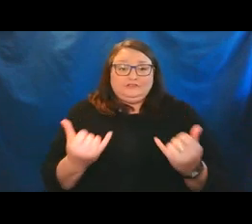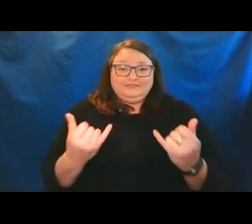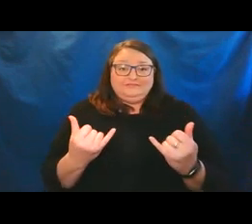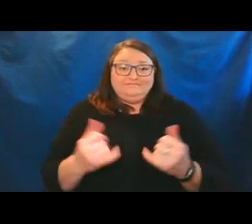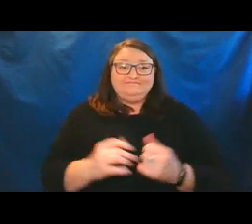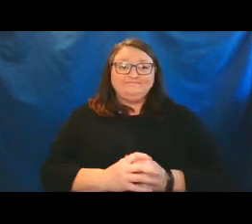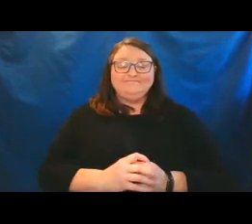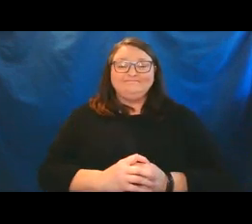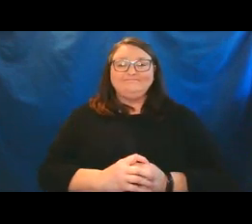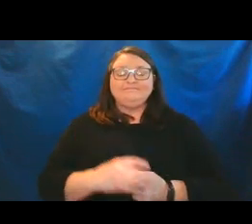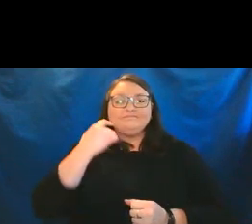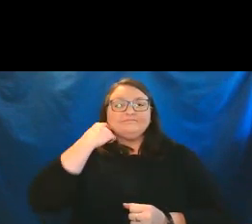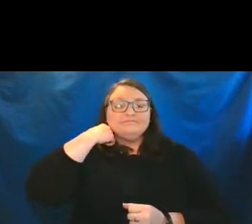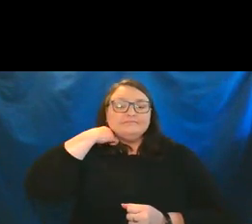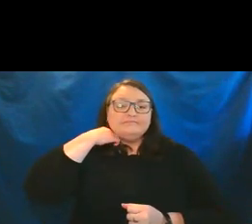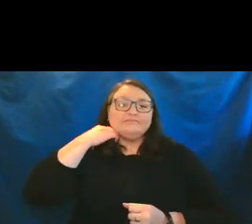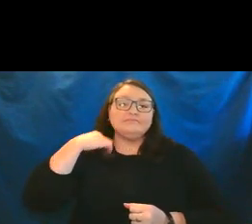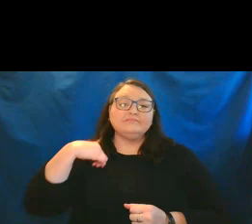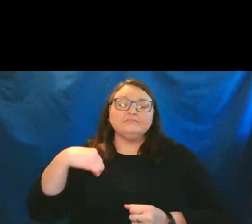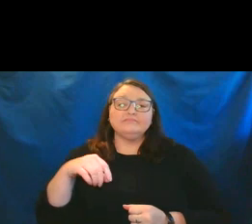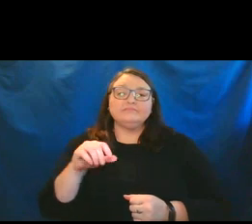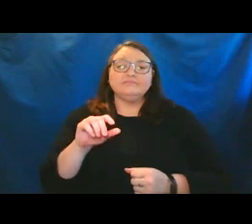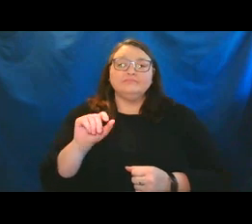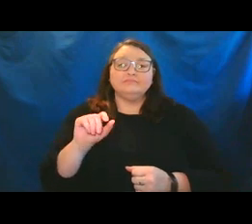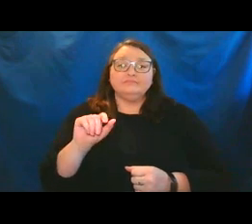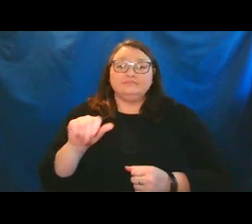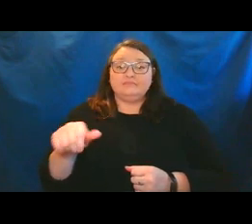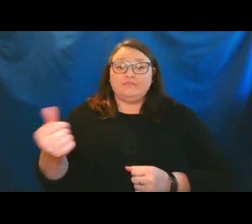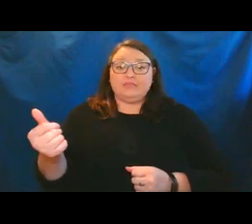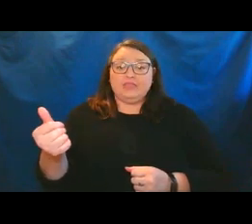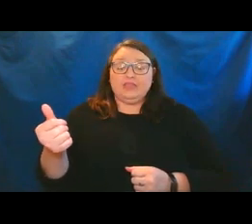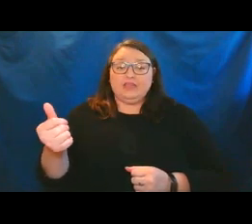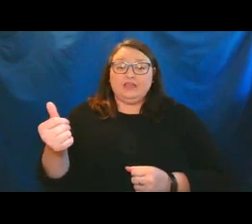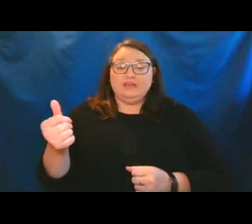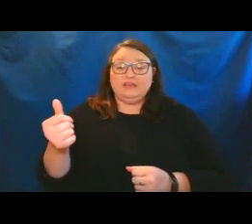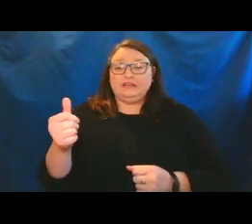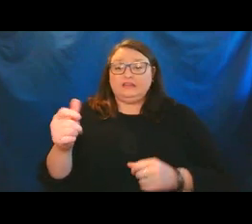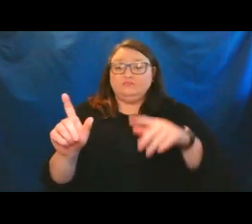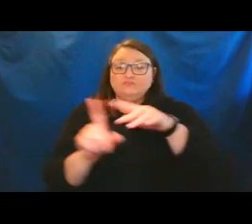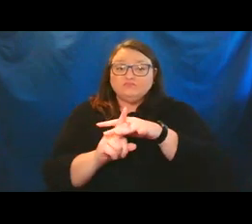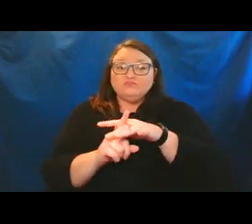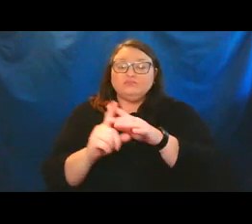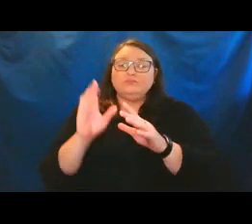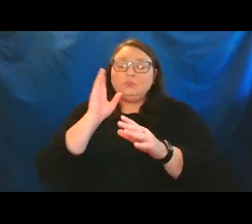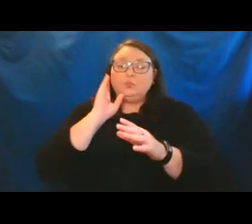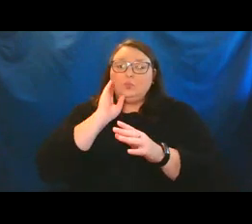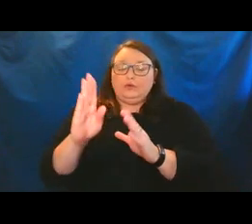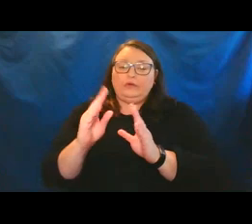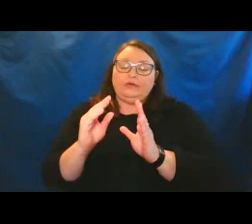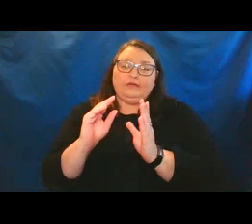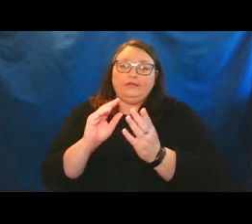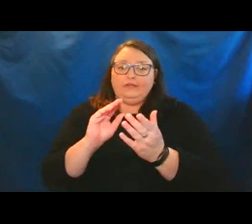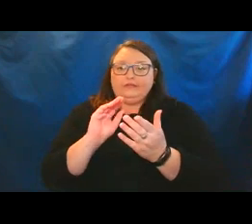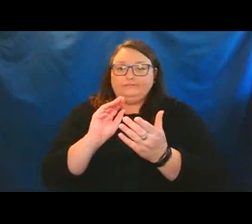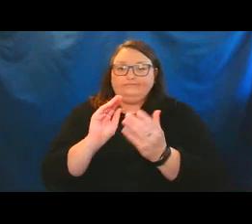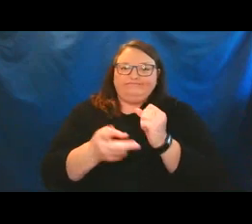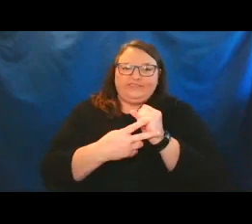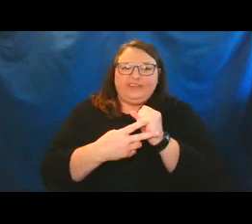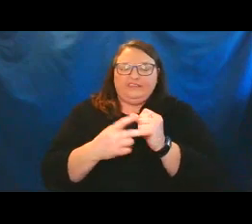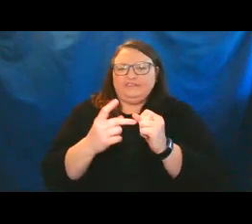questions. And if any roll around, we'll be sure to catalog them or come back to you, Amy and